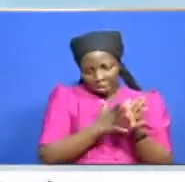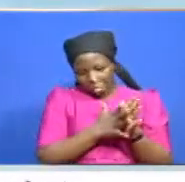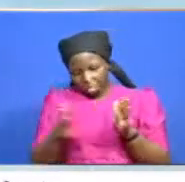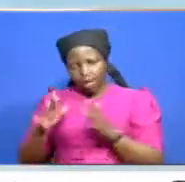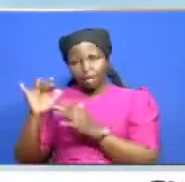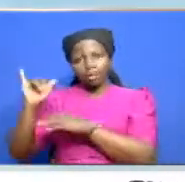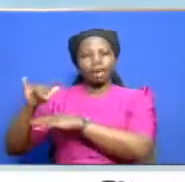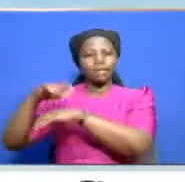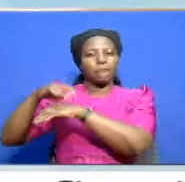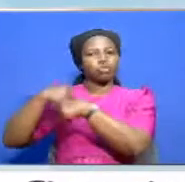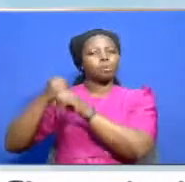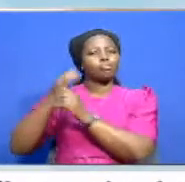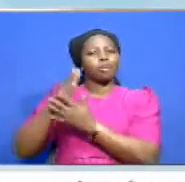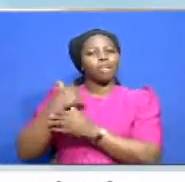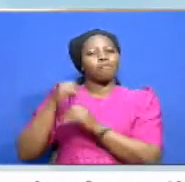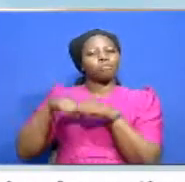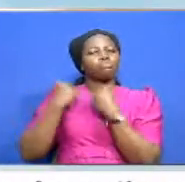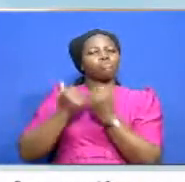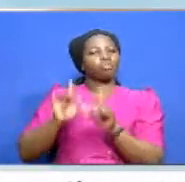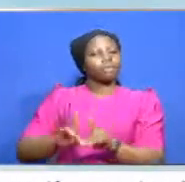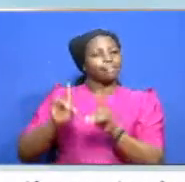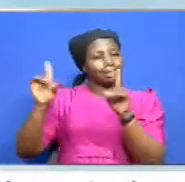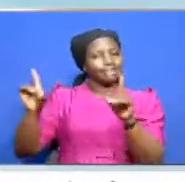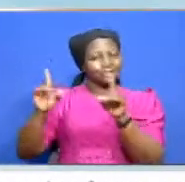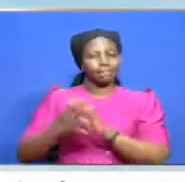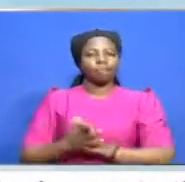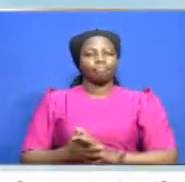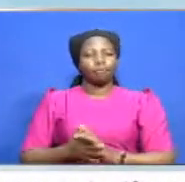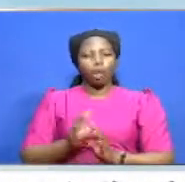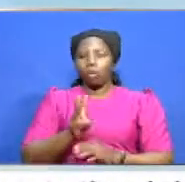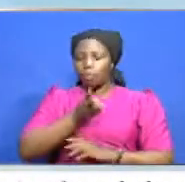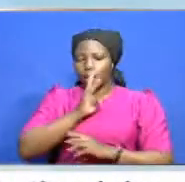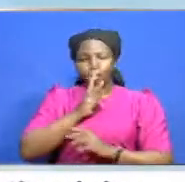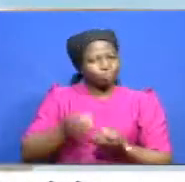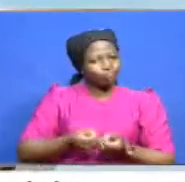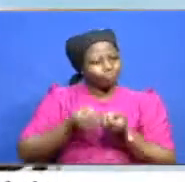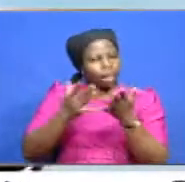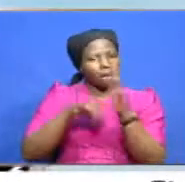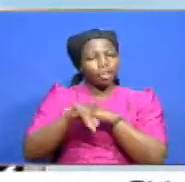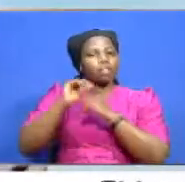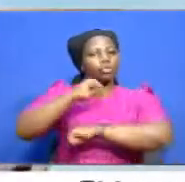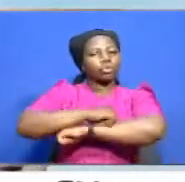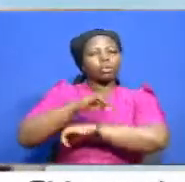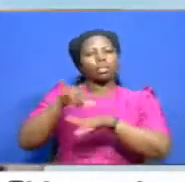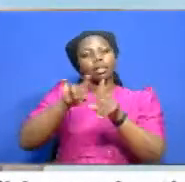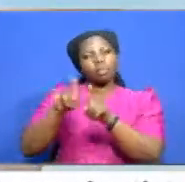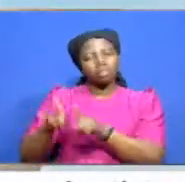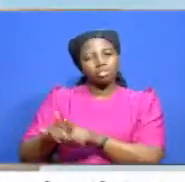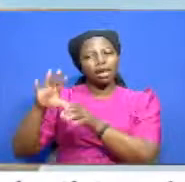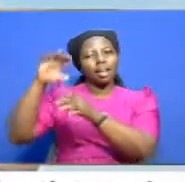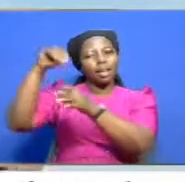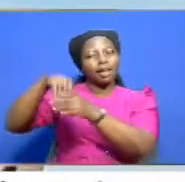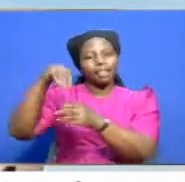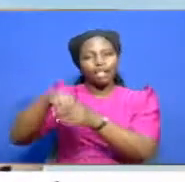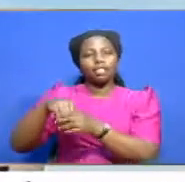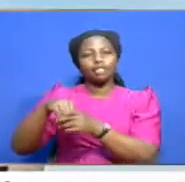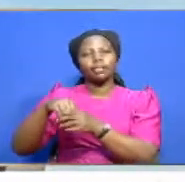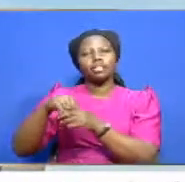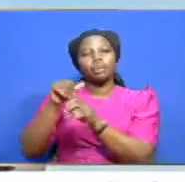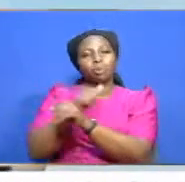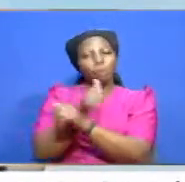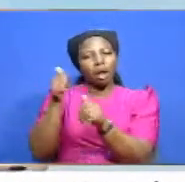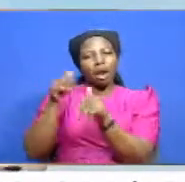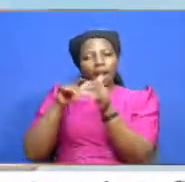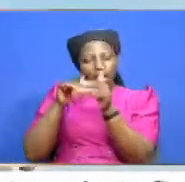the social distance phenomena, supply water in schools, and also invest considerably on